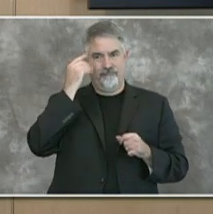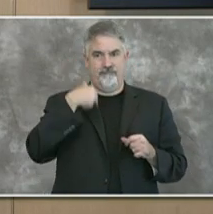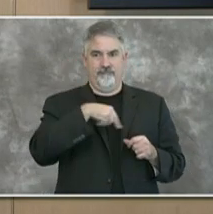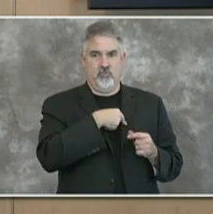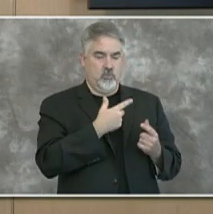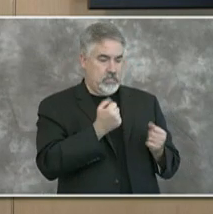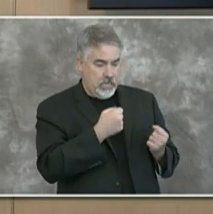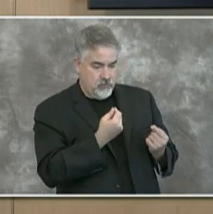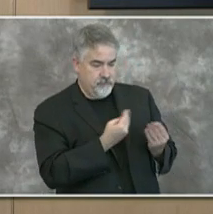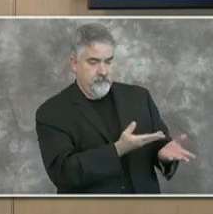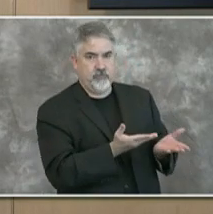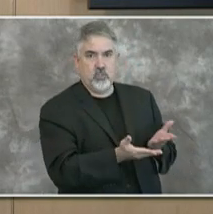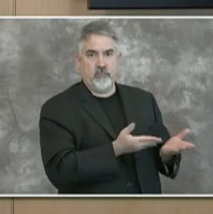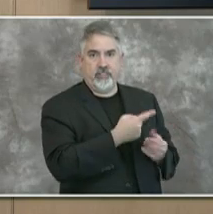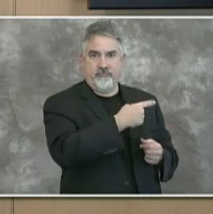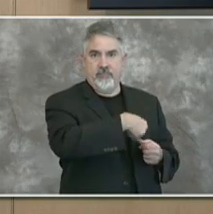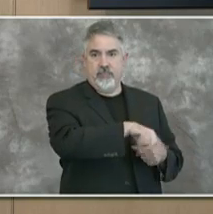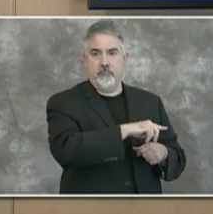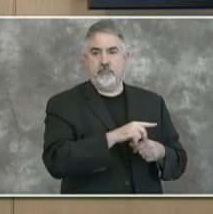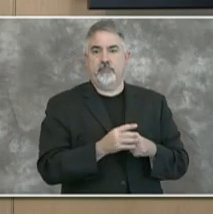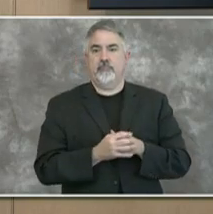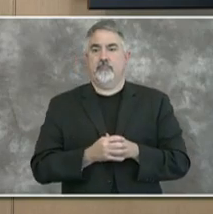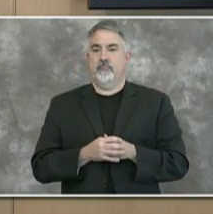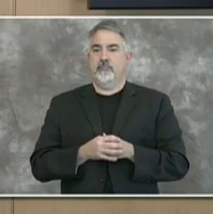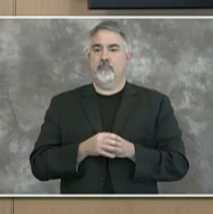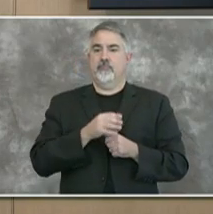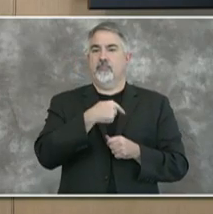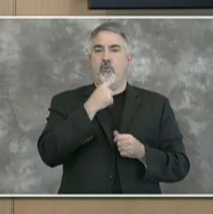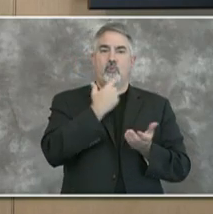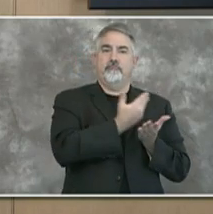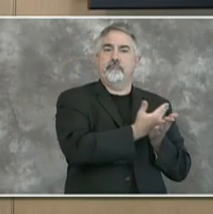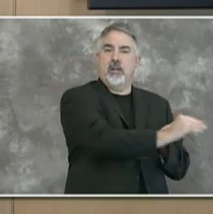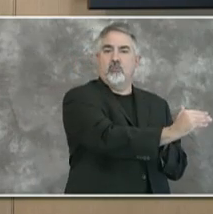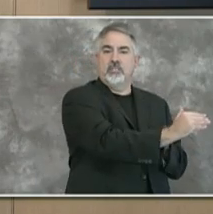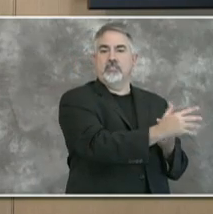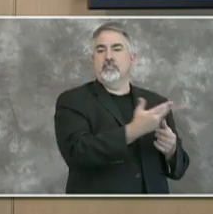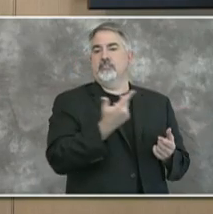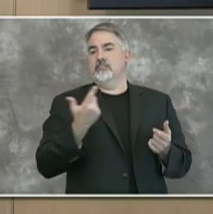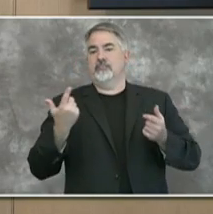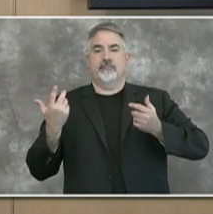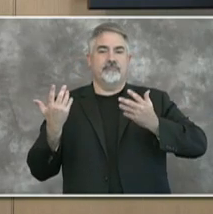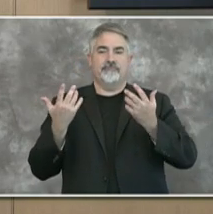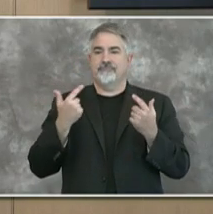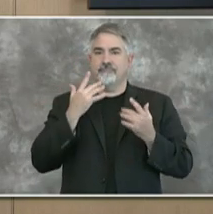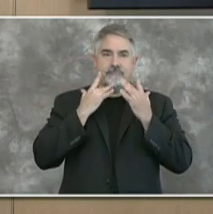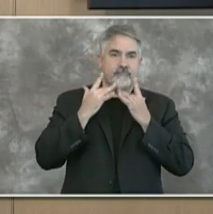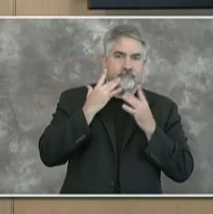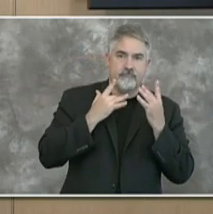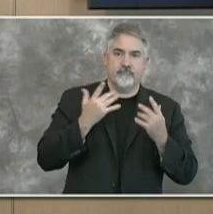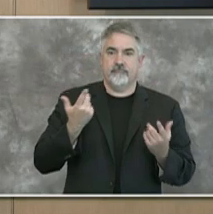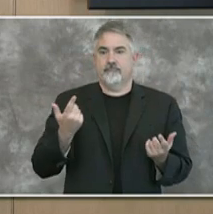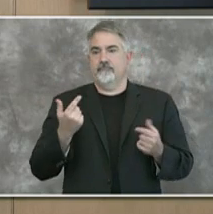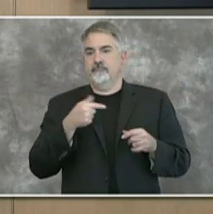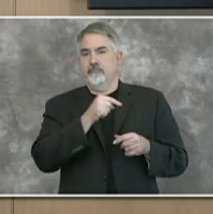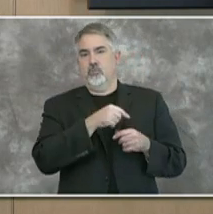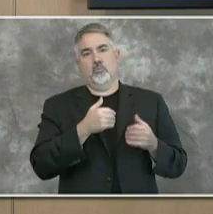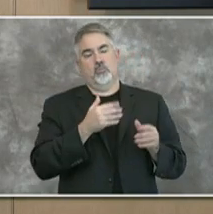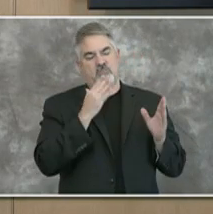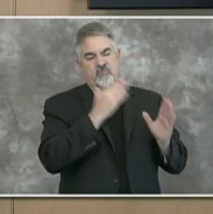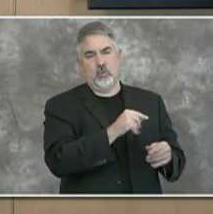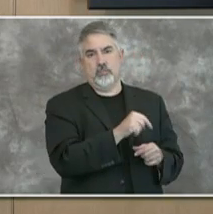and vulnerability to mitigate the risk of emotional hardship that the COVID pandemic and consequent events presents to